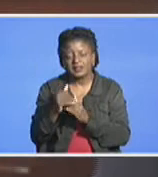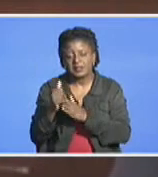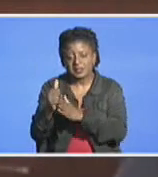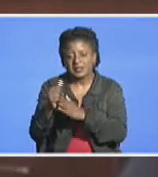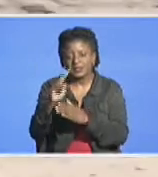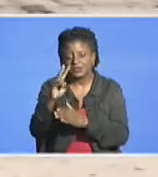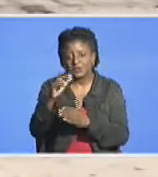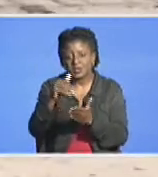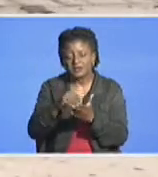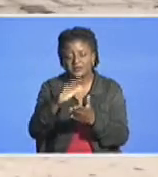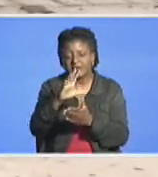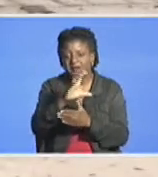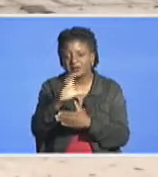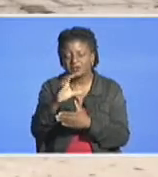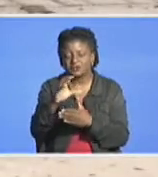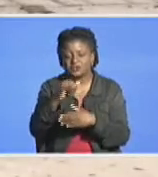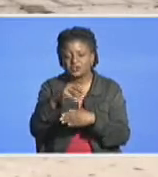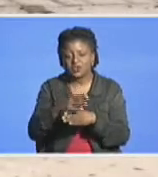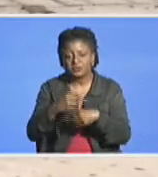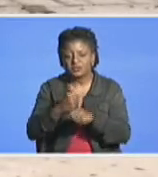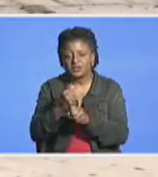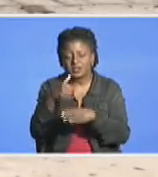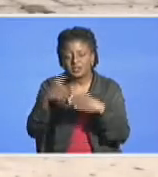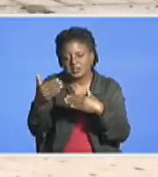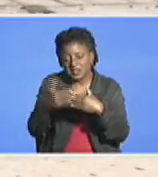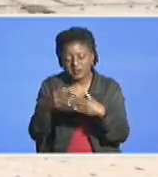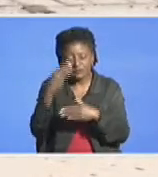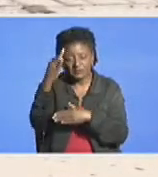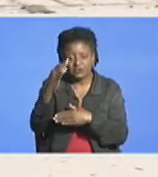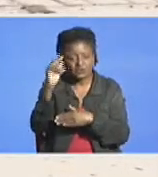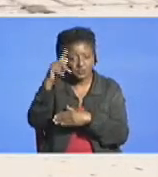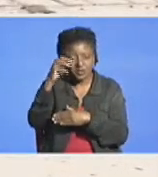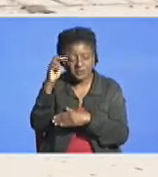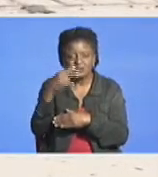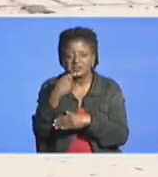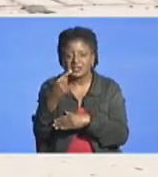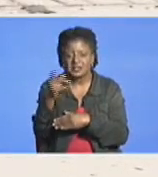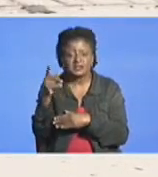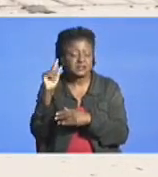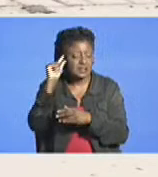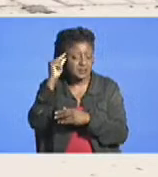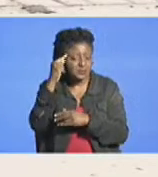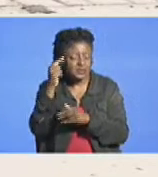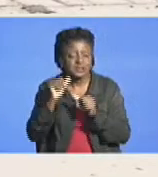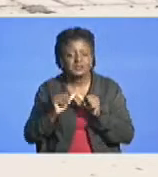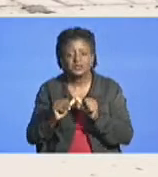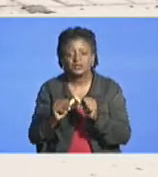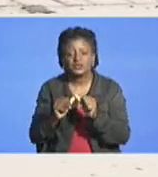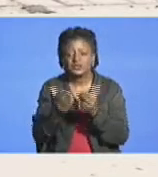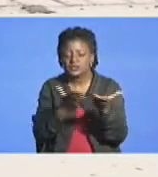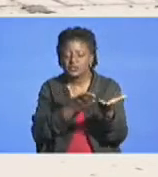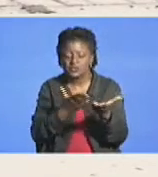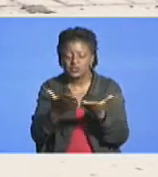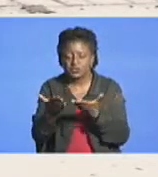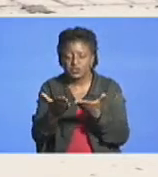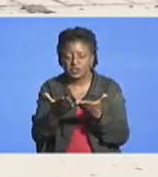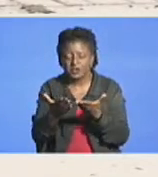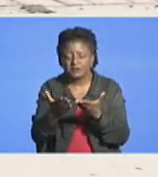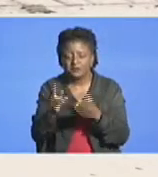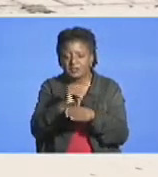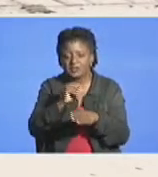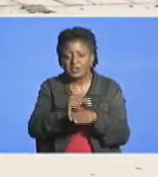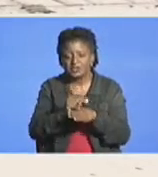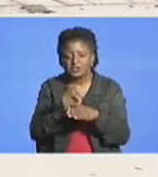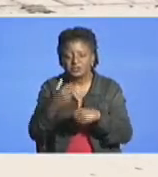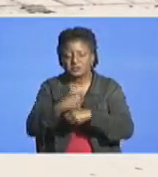the near future. The Prime Minister concluded that his government will continue to serve the nation in the choices that they make to ensure they provide Bahamians